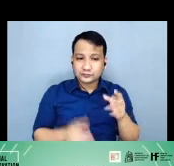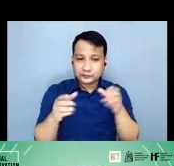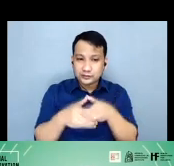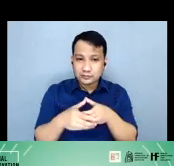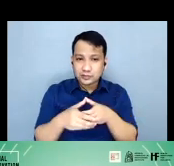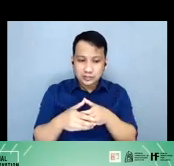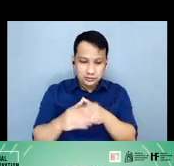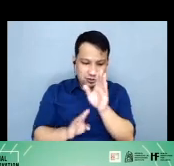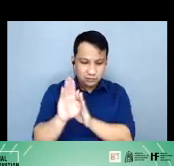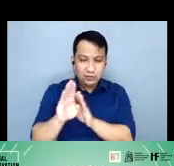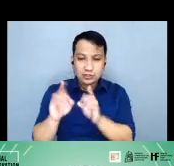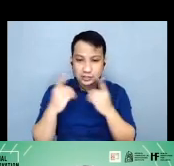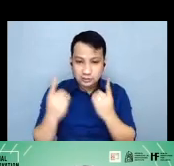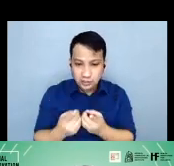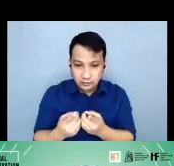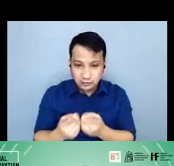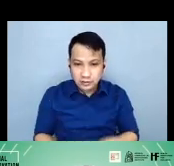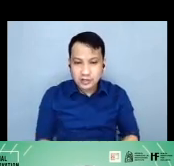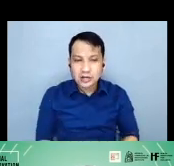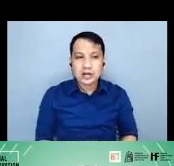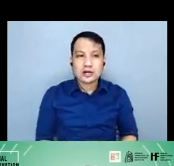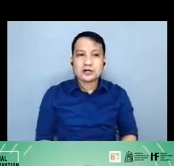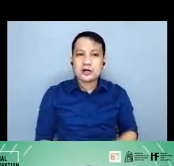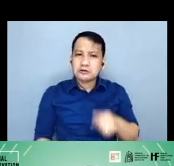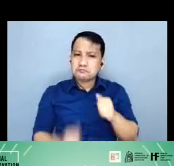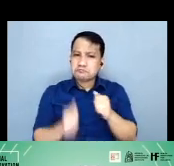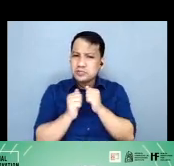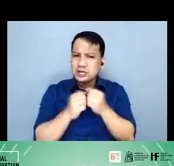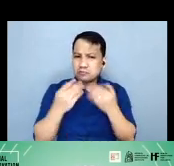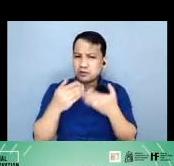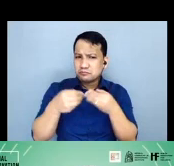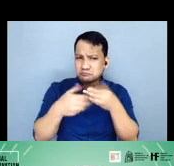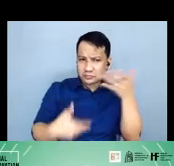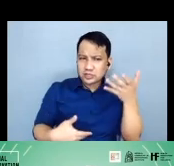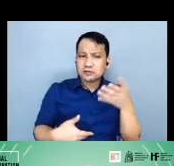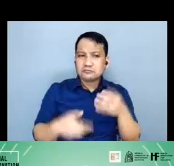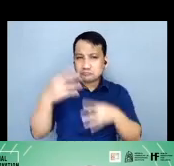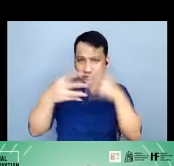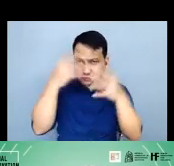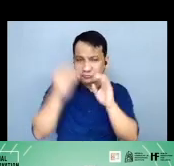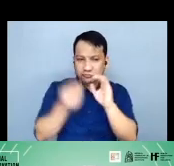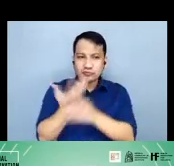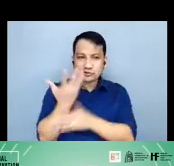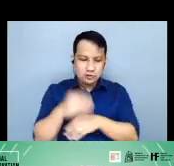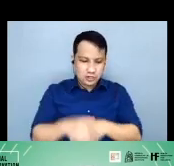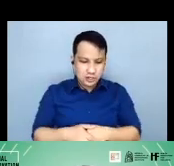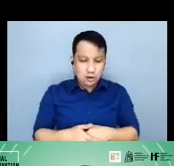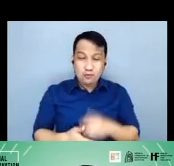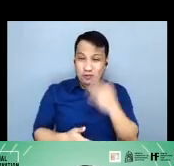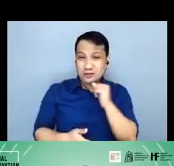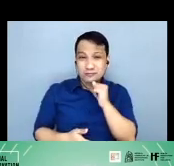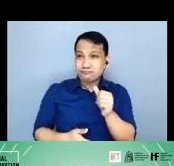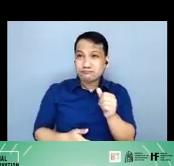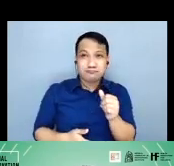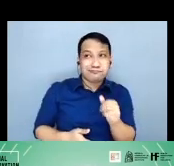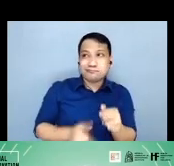development, is the part about development. And this means many things, but primarily innovation and growth. Because it's not enough for